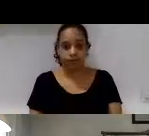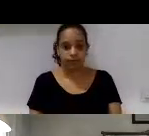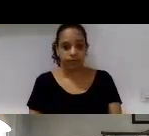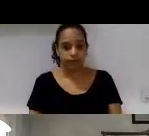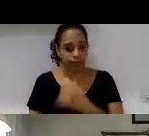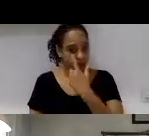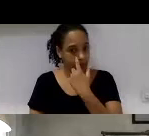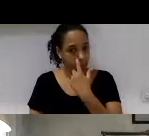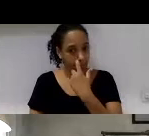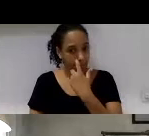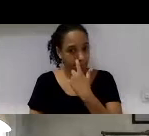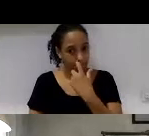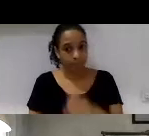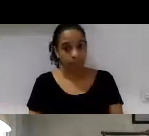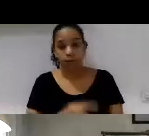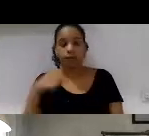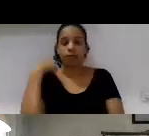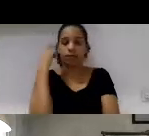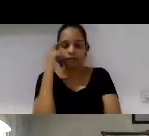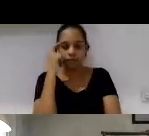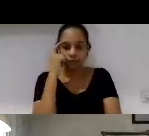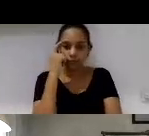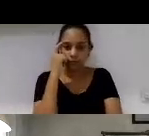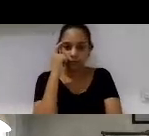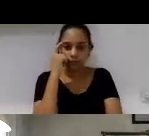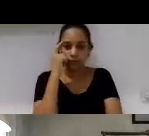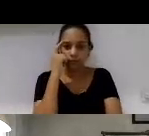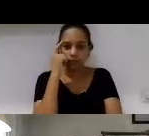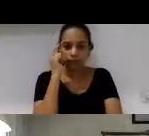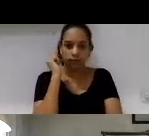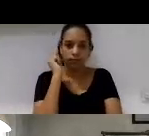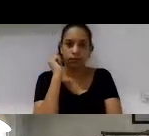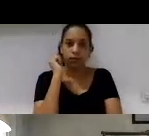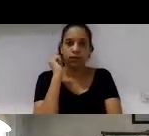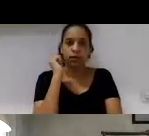to blame, and which can solve the problem. There's just too much information.